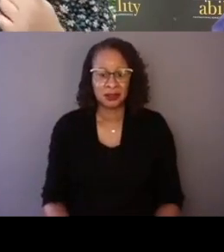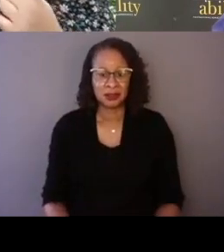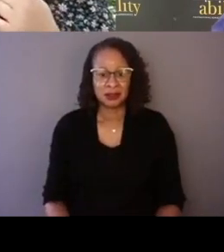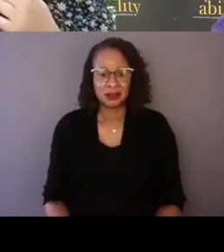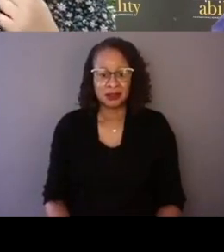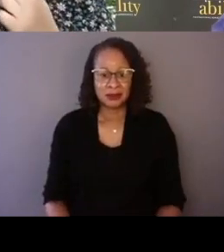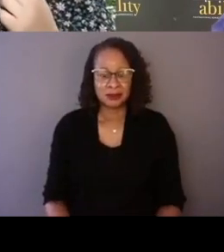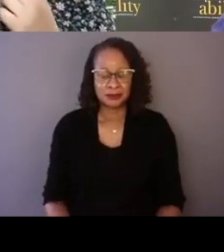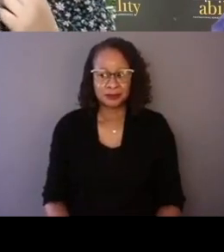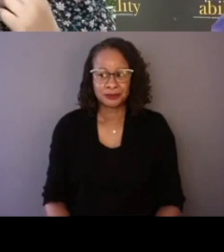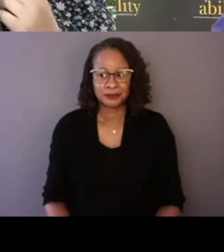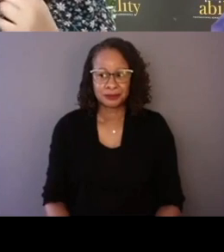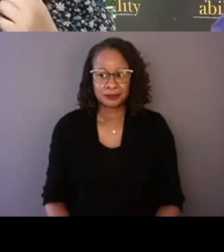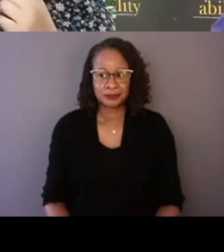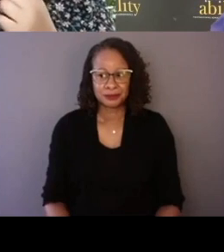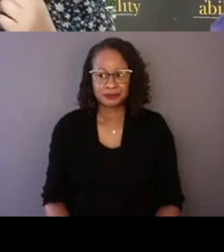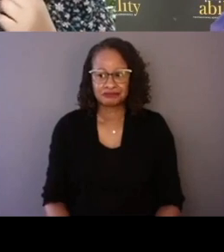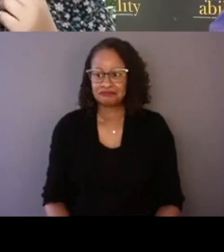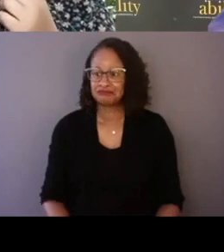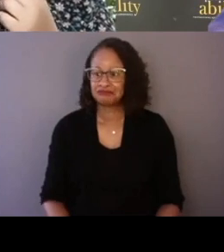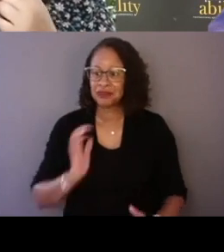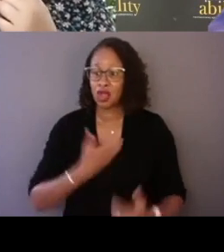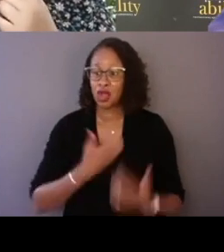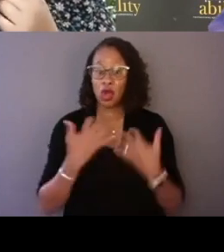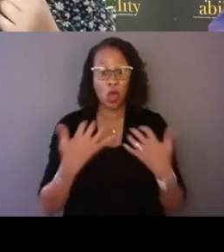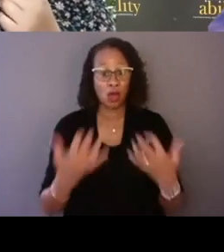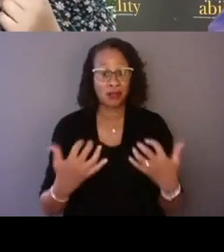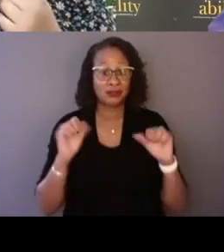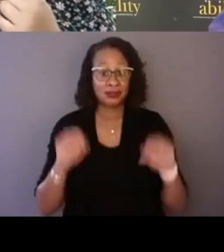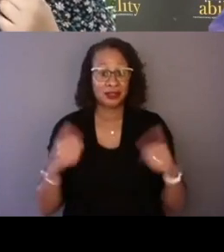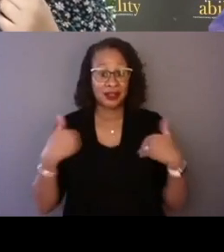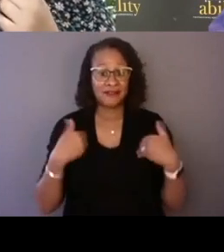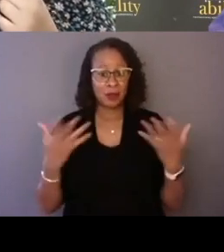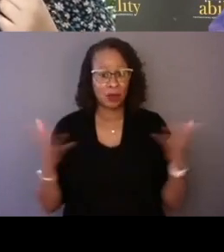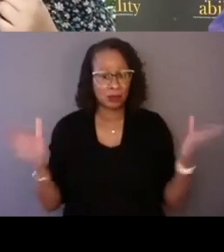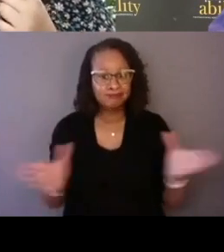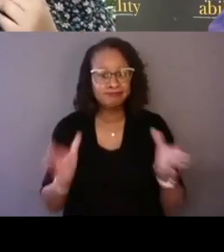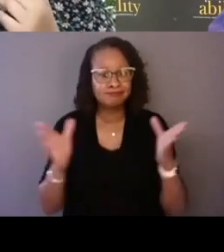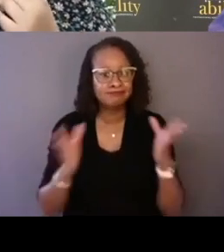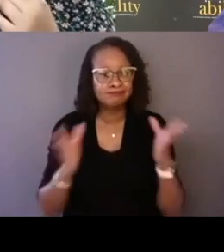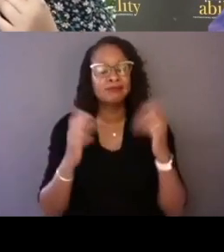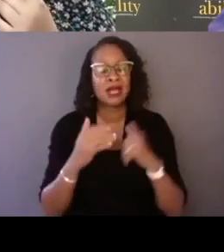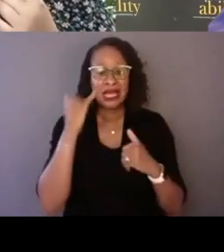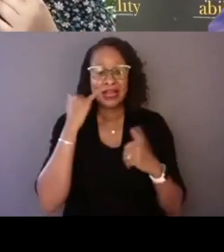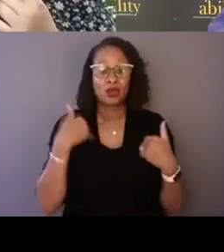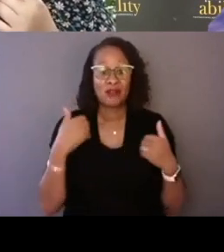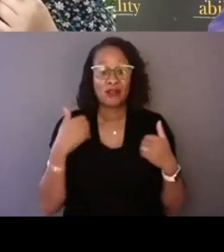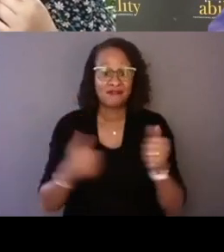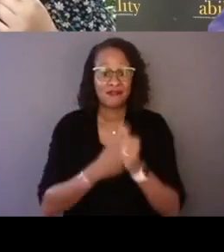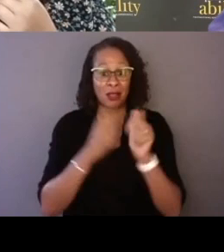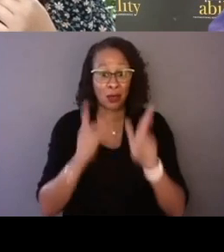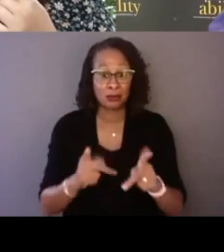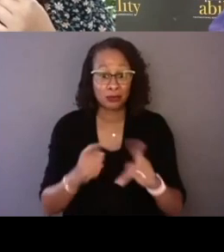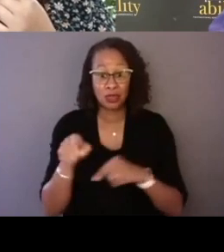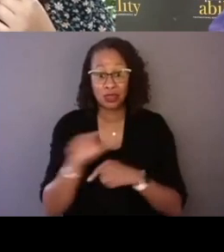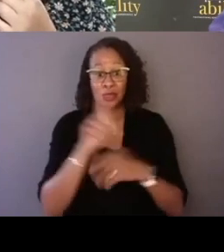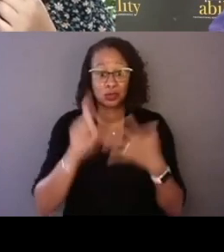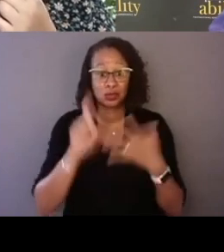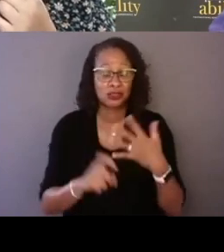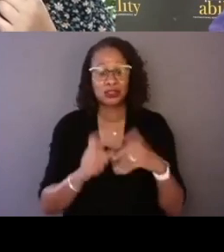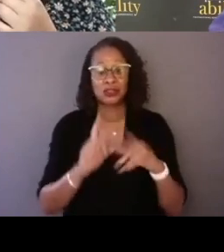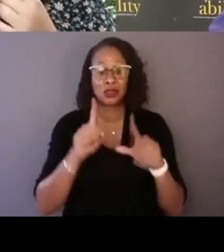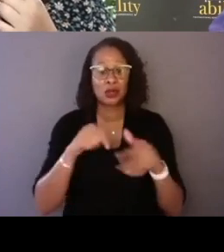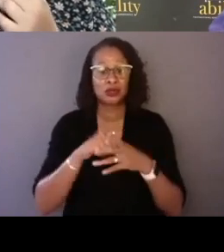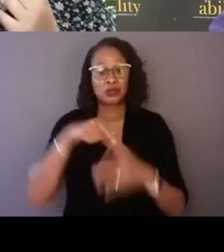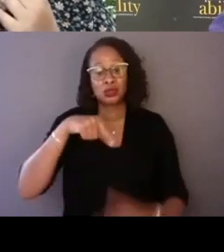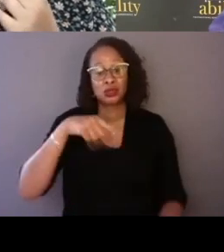bigger questions that our audience can have. So I want to encourage the audience that if you have follow-ups, that those would go in the Q&A box for when